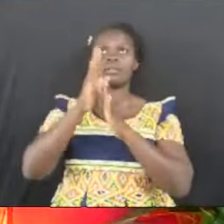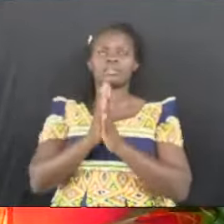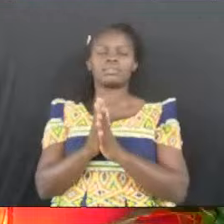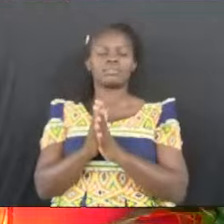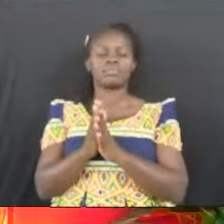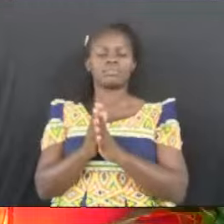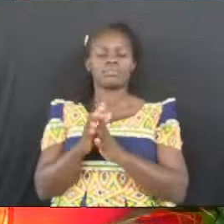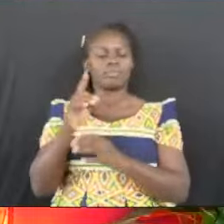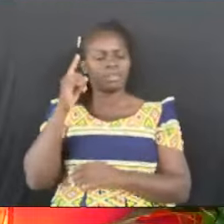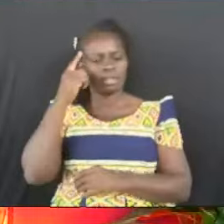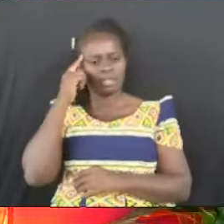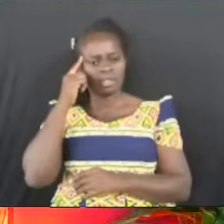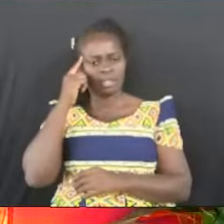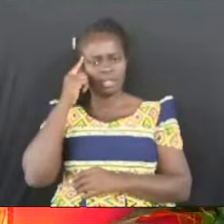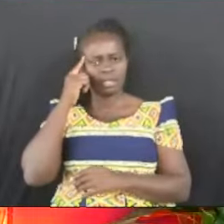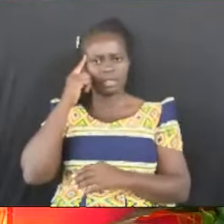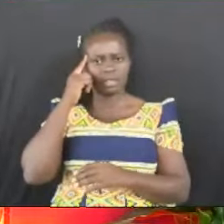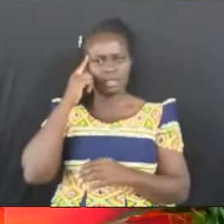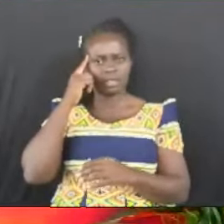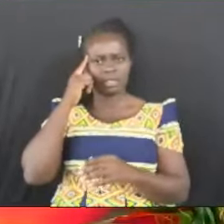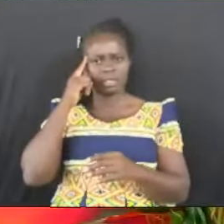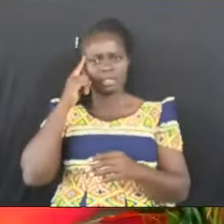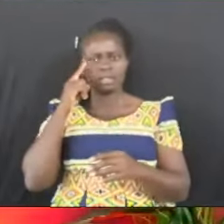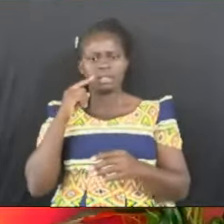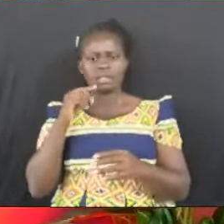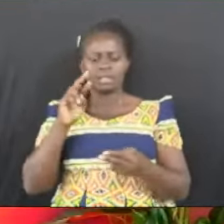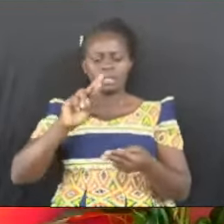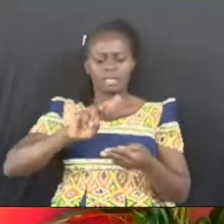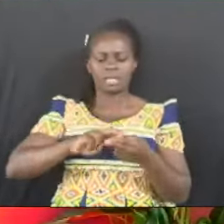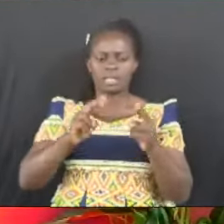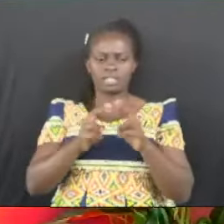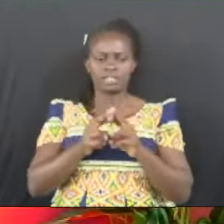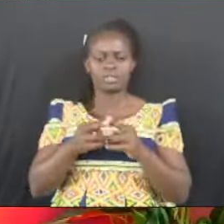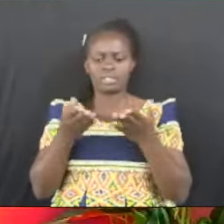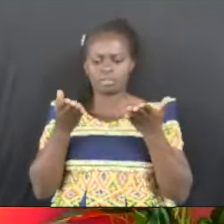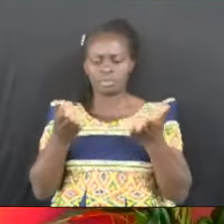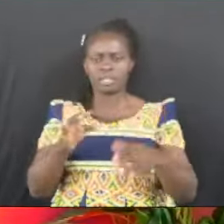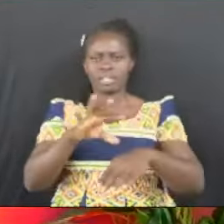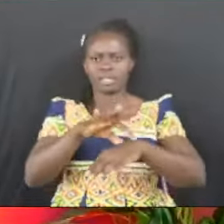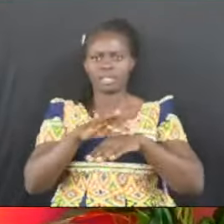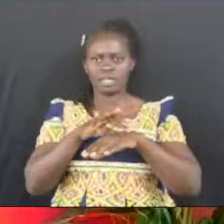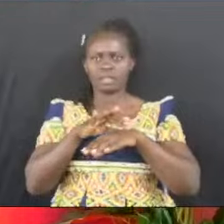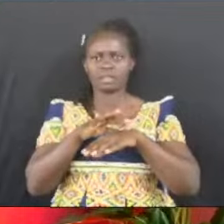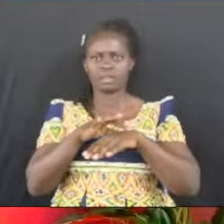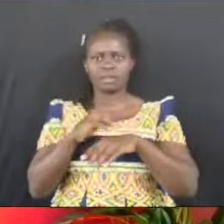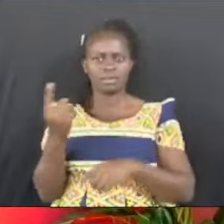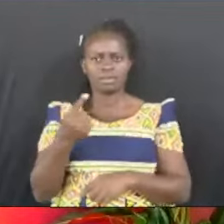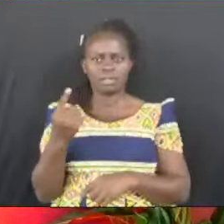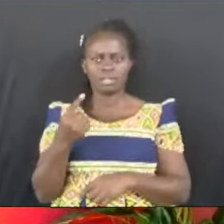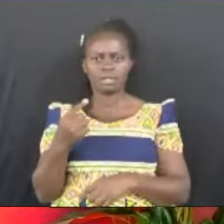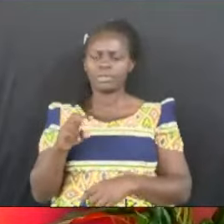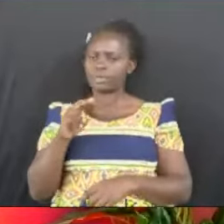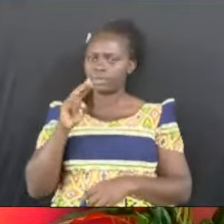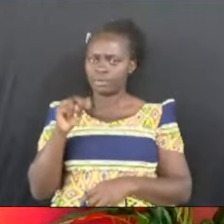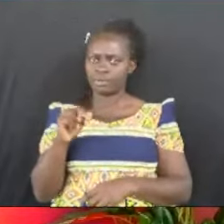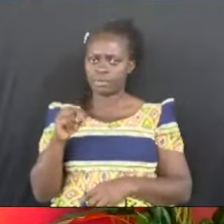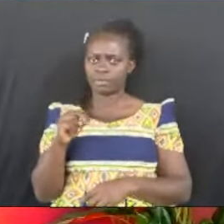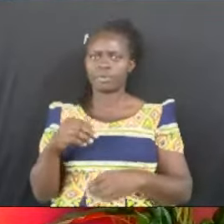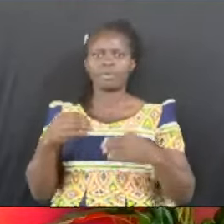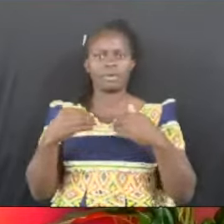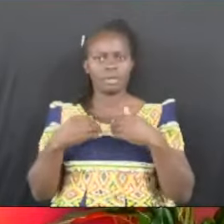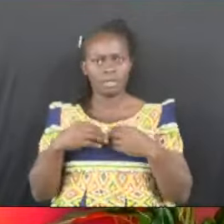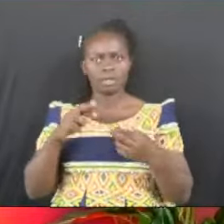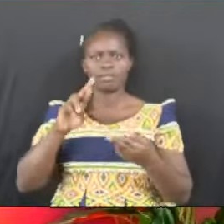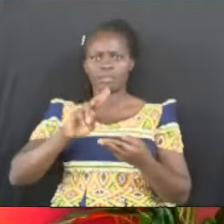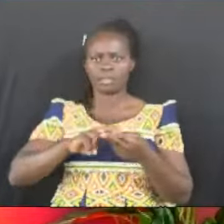relationship is all that there is. No. We deal with God in everything. If someone comes and insults